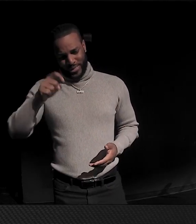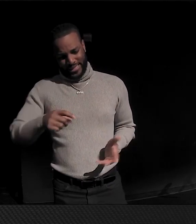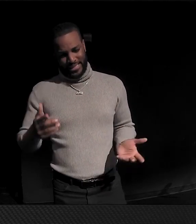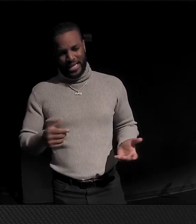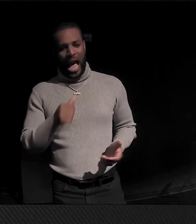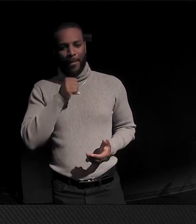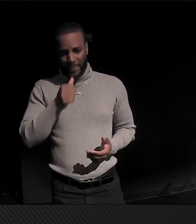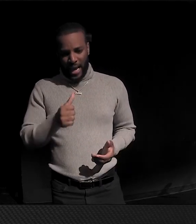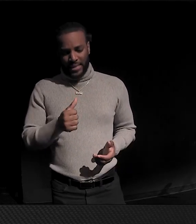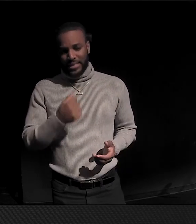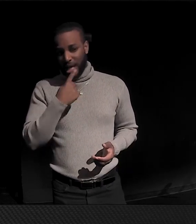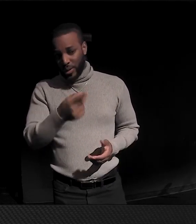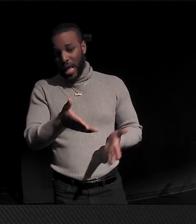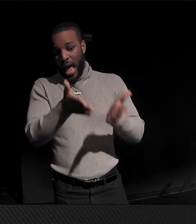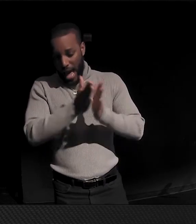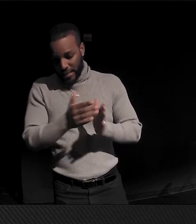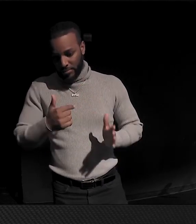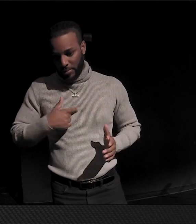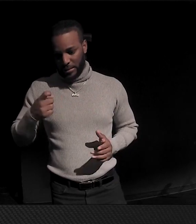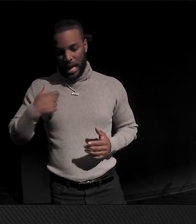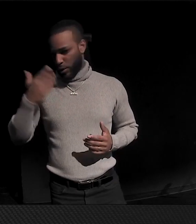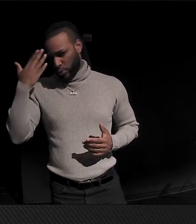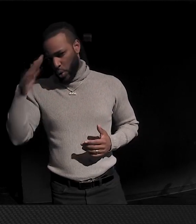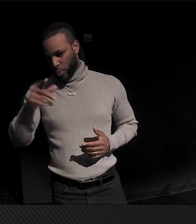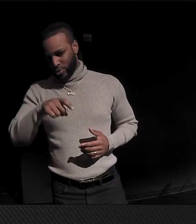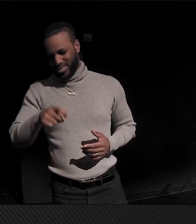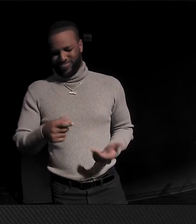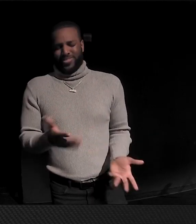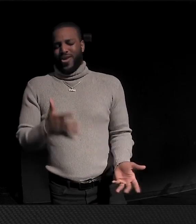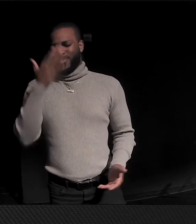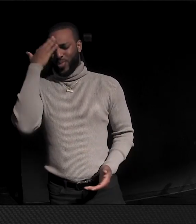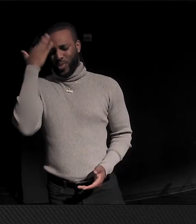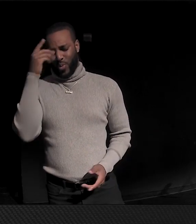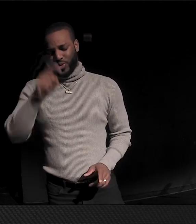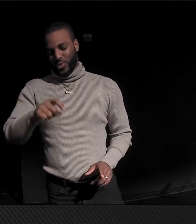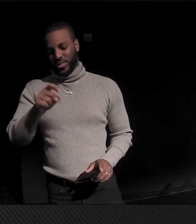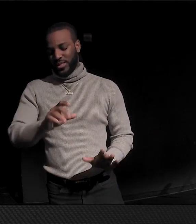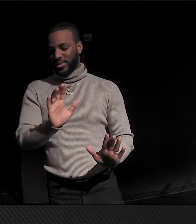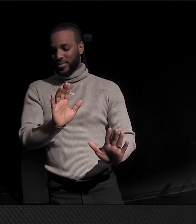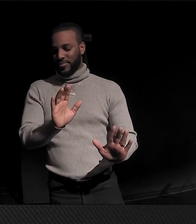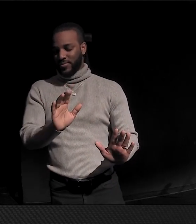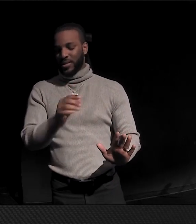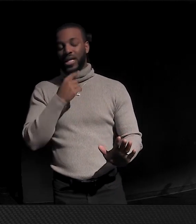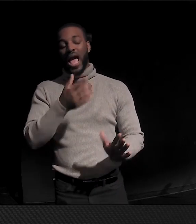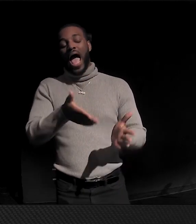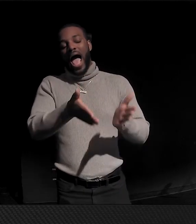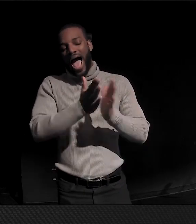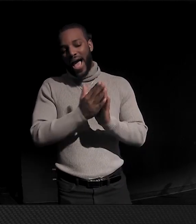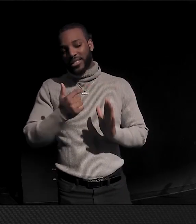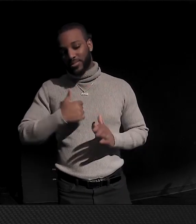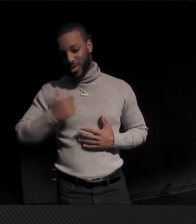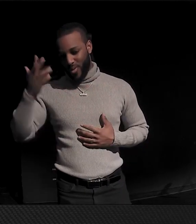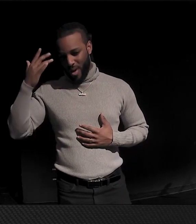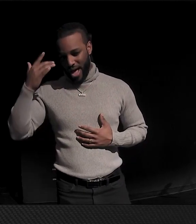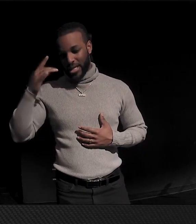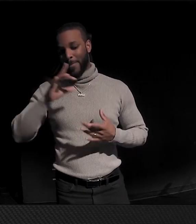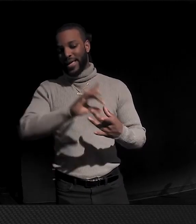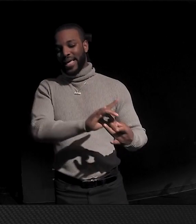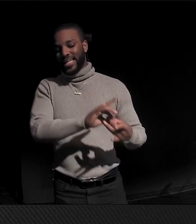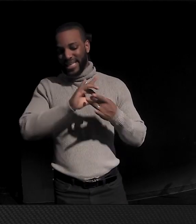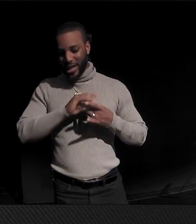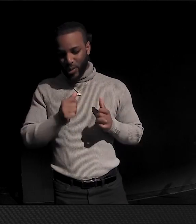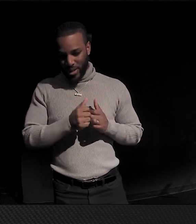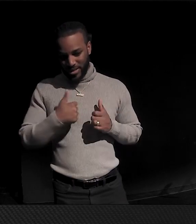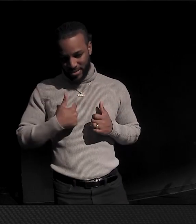to ask because I need to know what you need. I know what you need. I'm telling you to ask, to be connected with me. And I like it when you